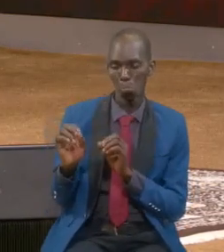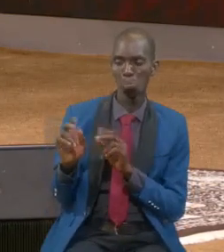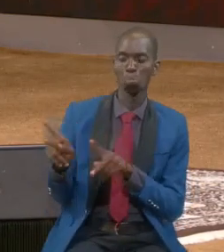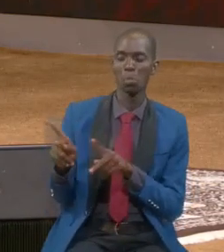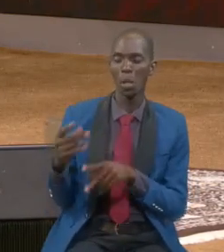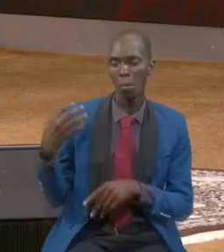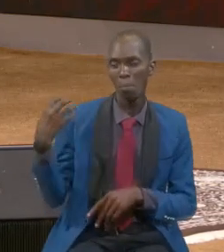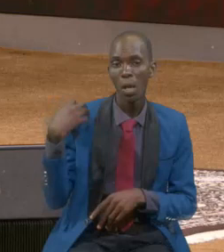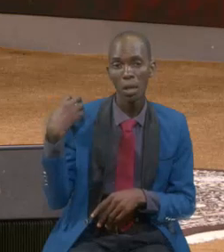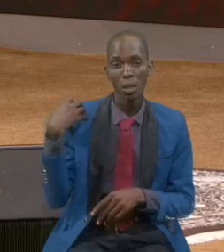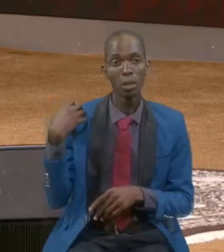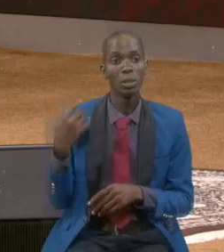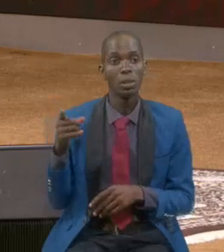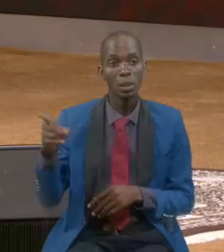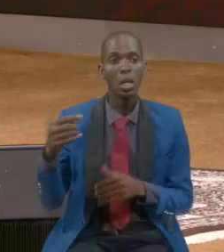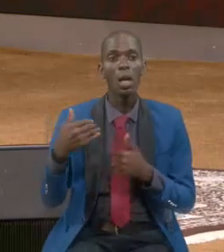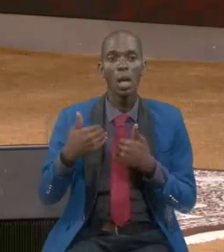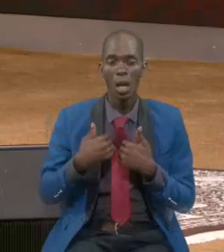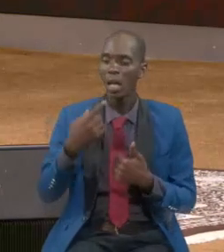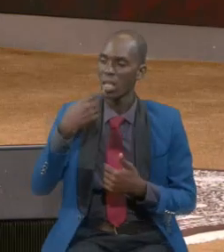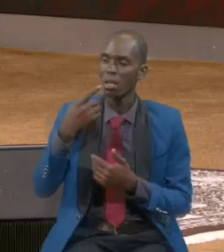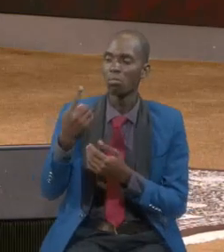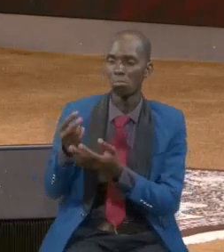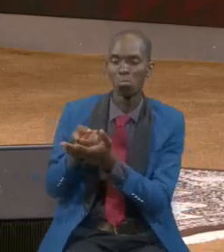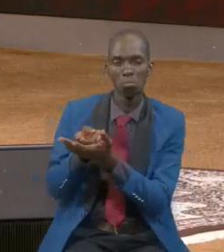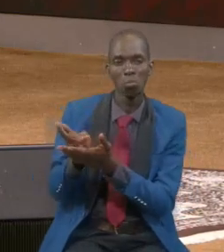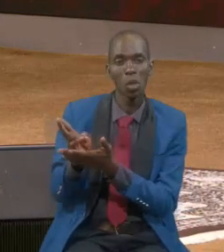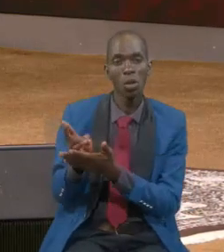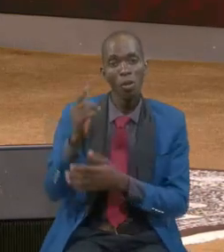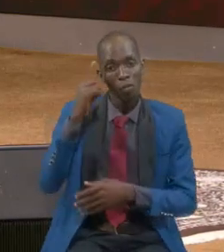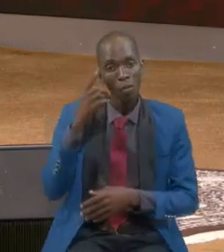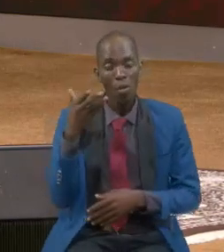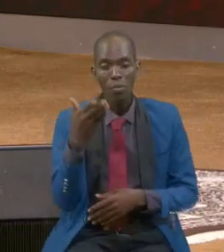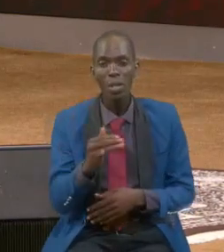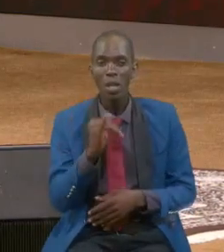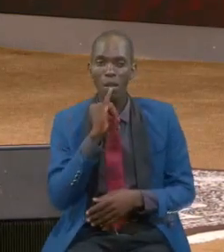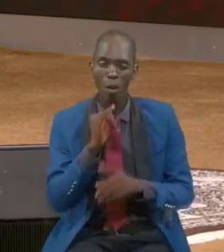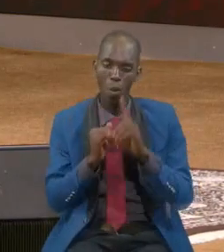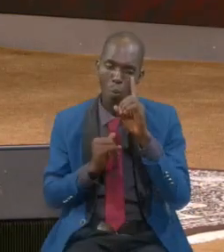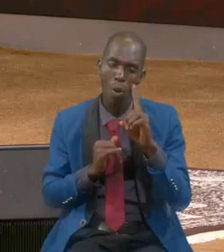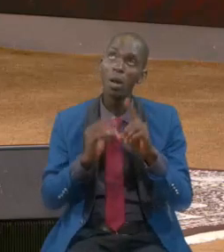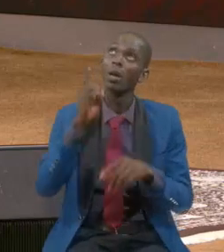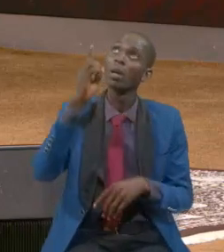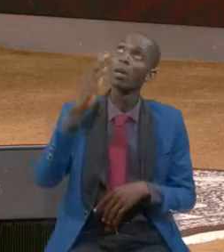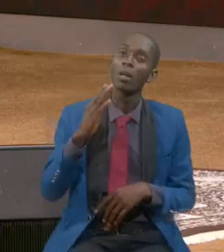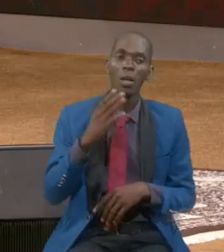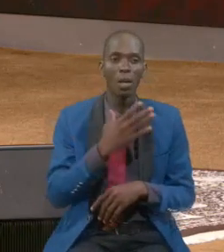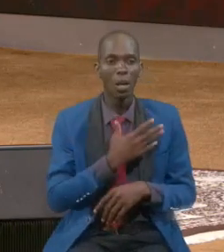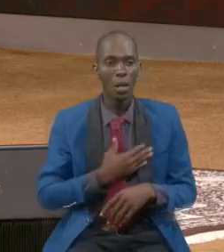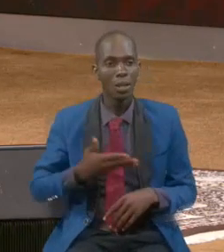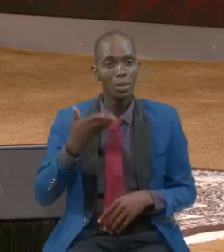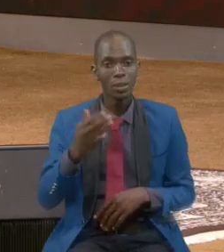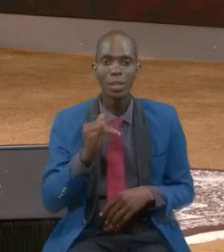Master thou has se the truth for there is one God and there